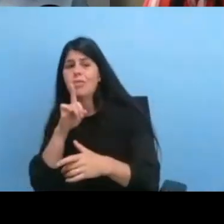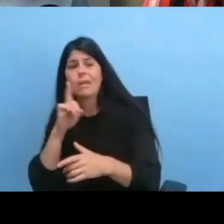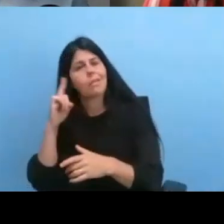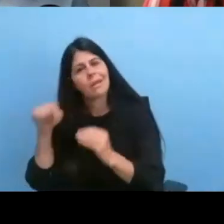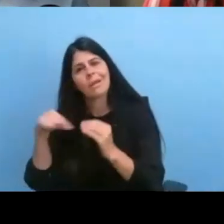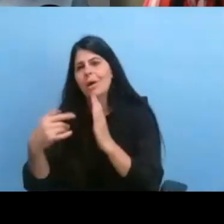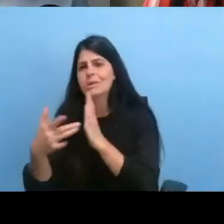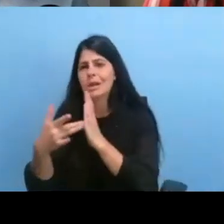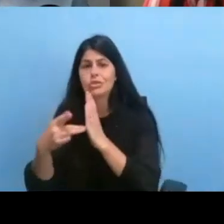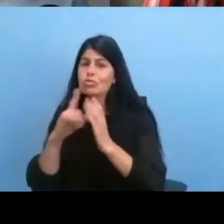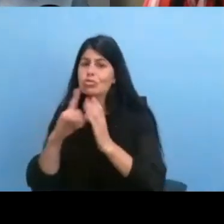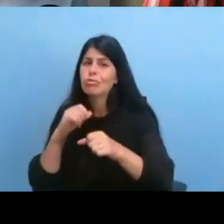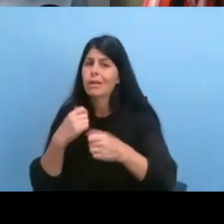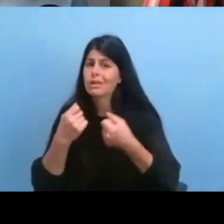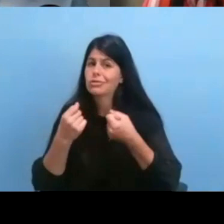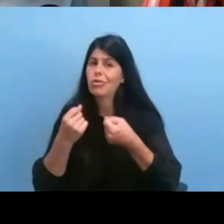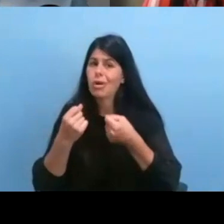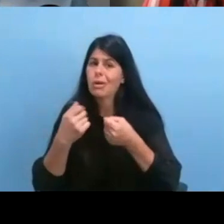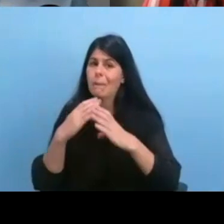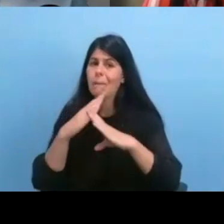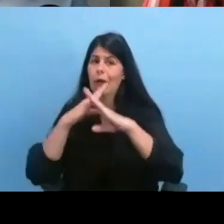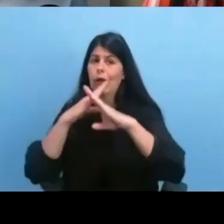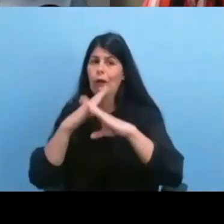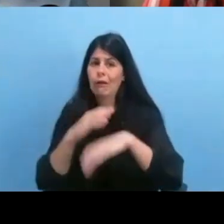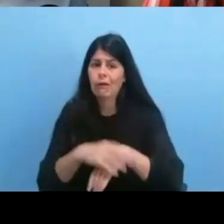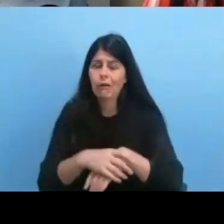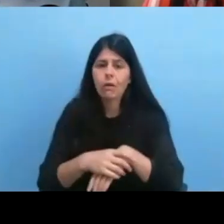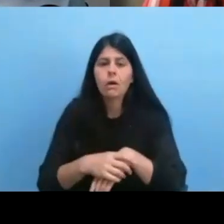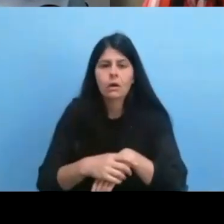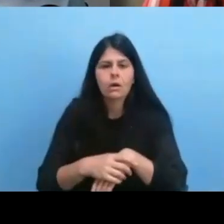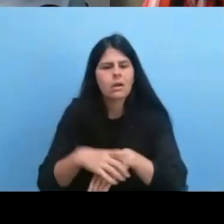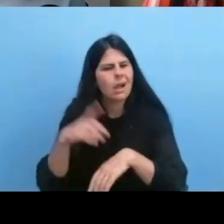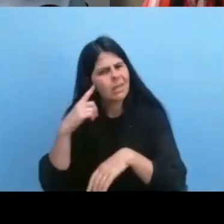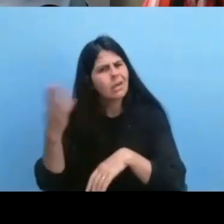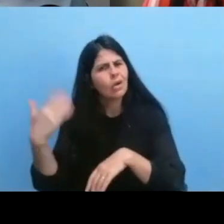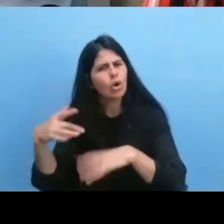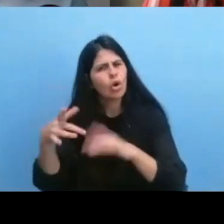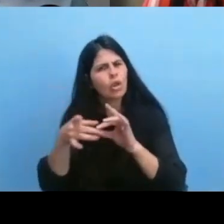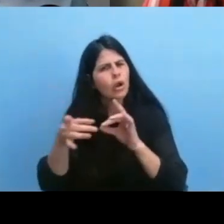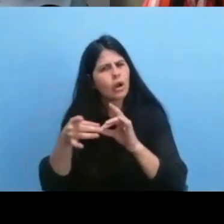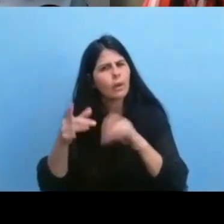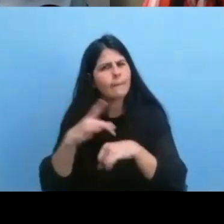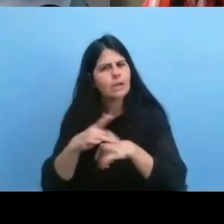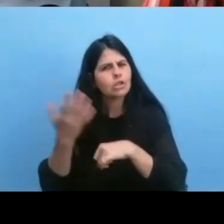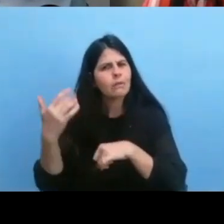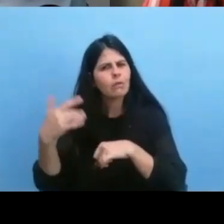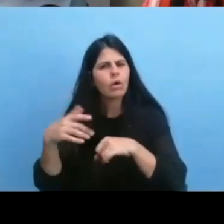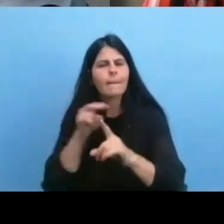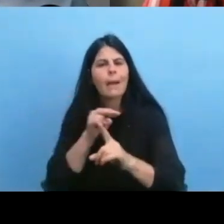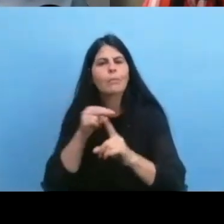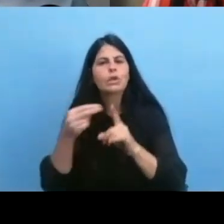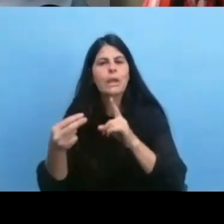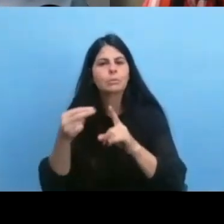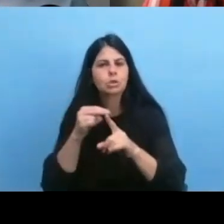barrier. I think, and we mentioned this earlier, it's just the perception. It was funny when you said,